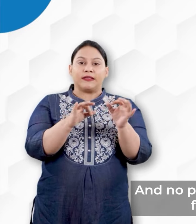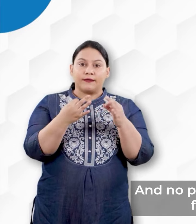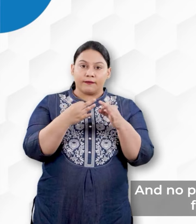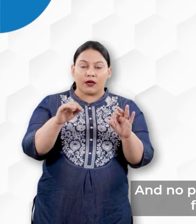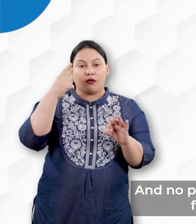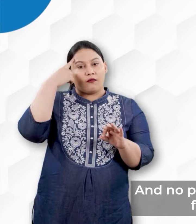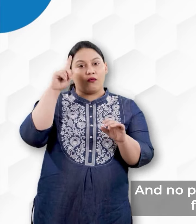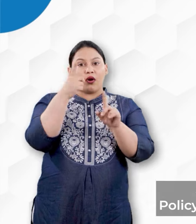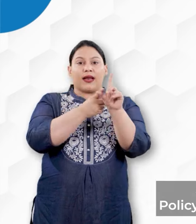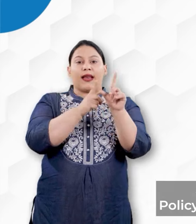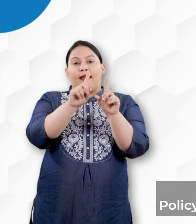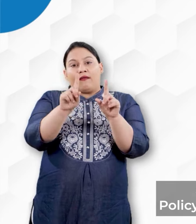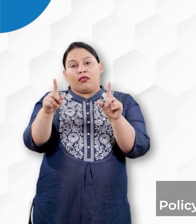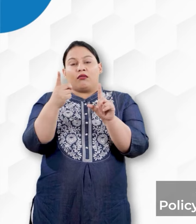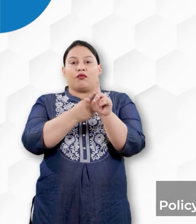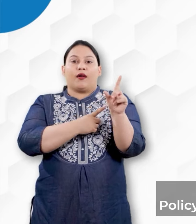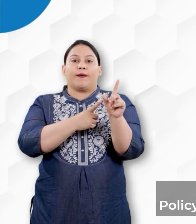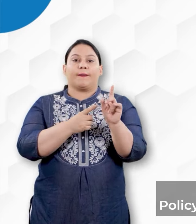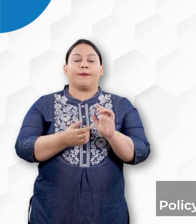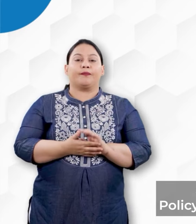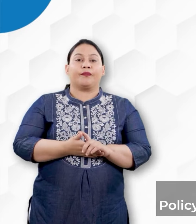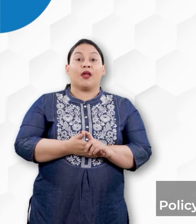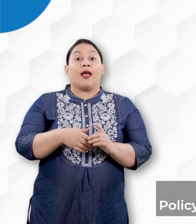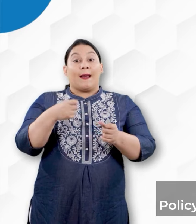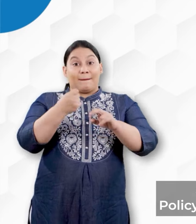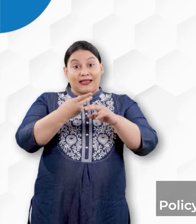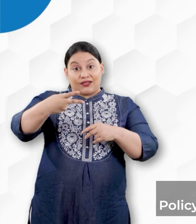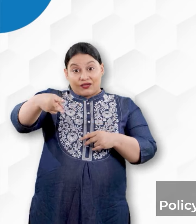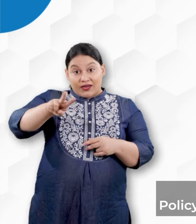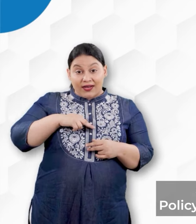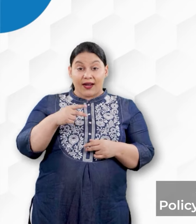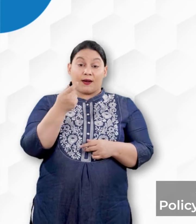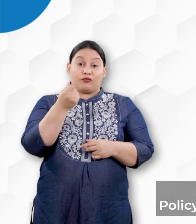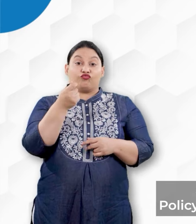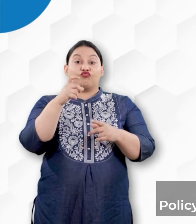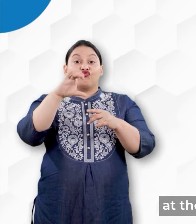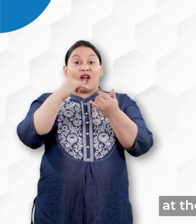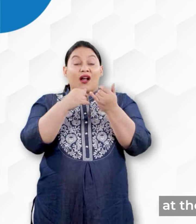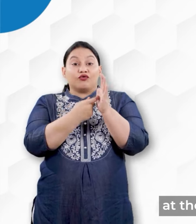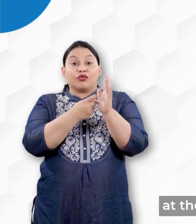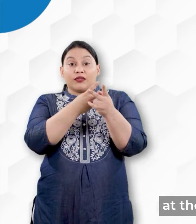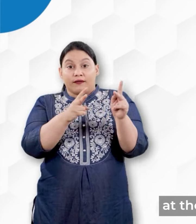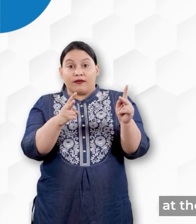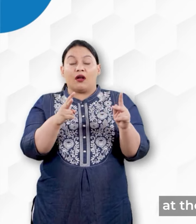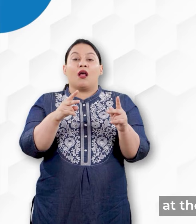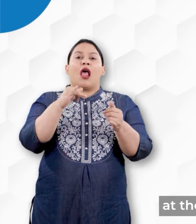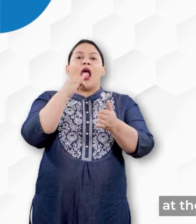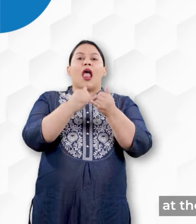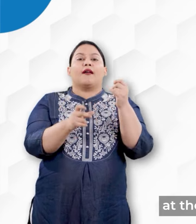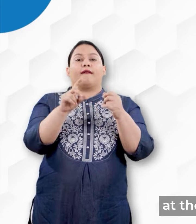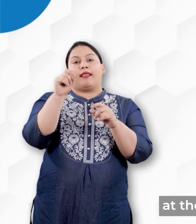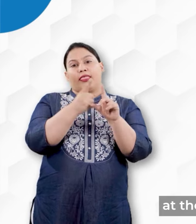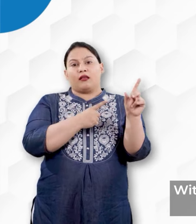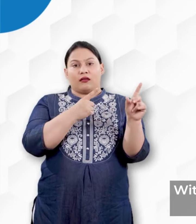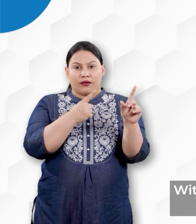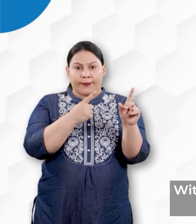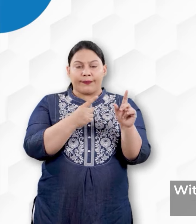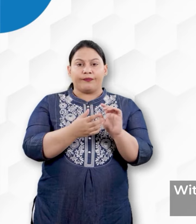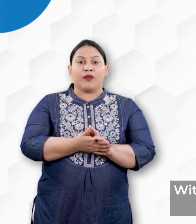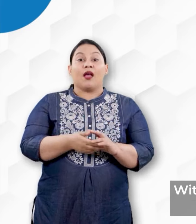11th policy year, as well as return of policy administration charges at the end of 10th policy year.